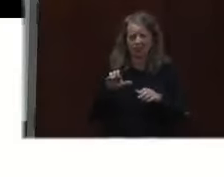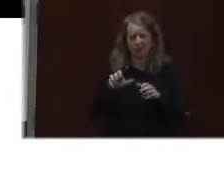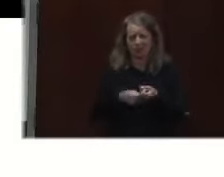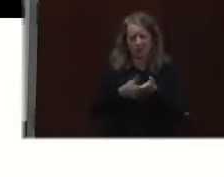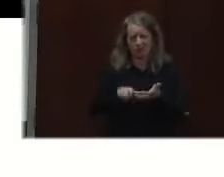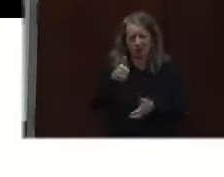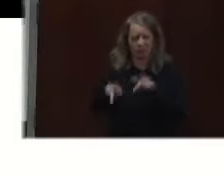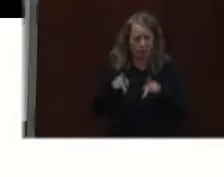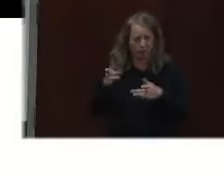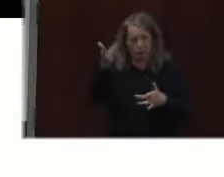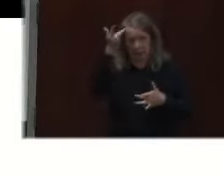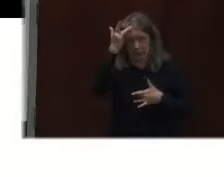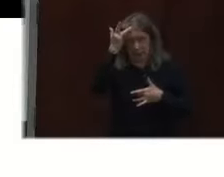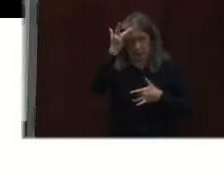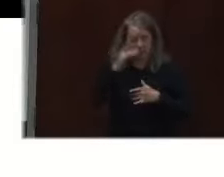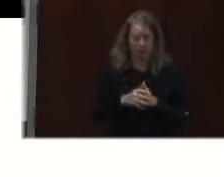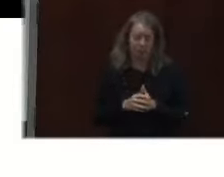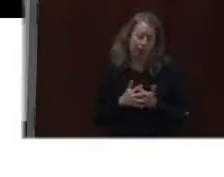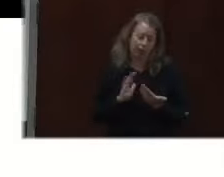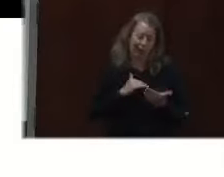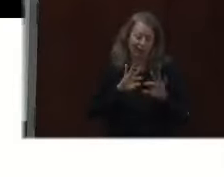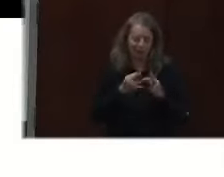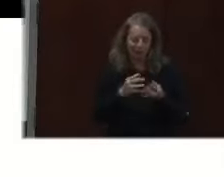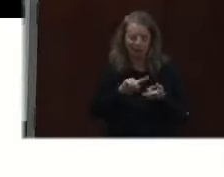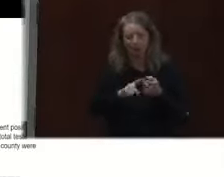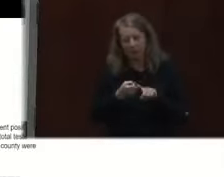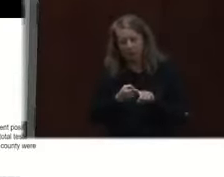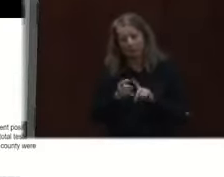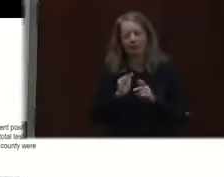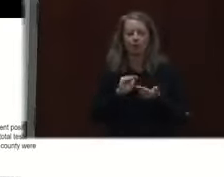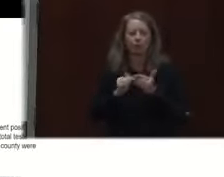and others in our community.